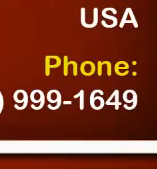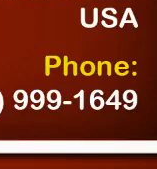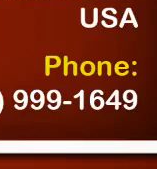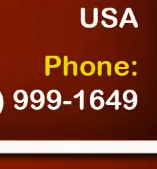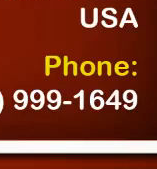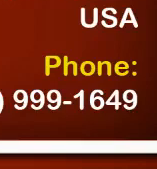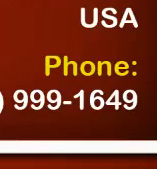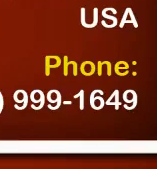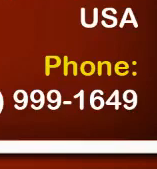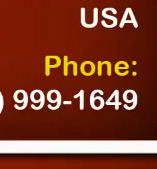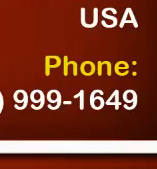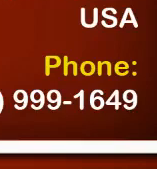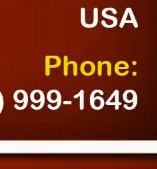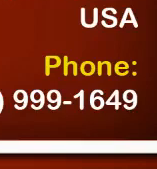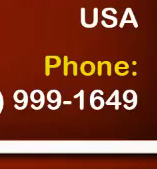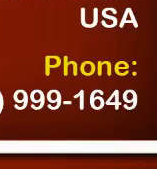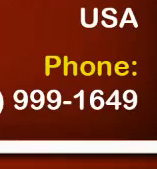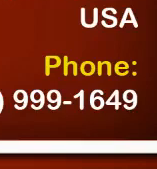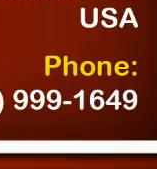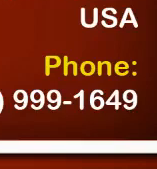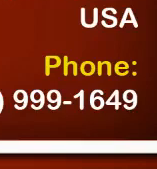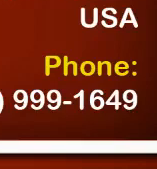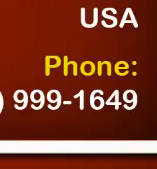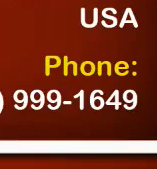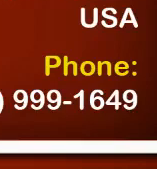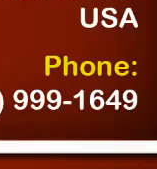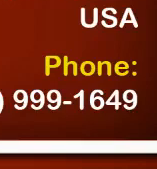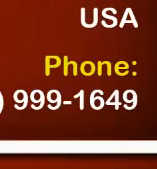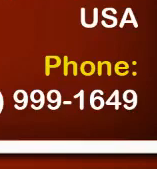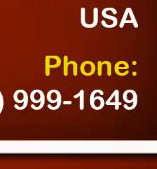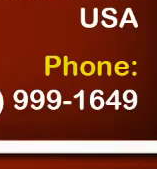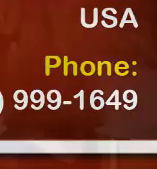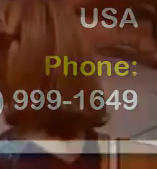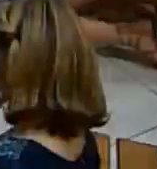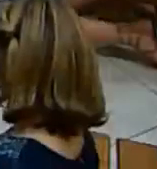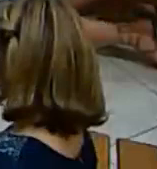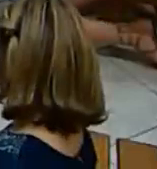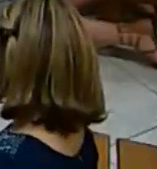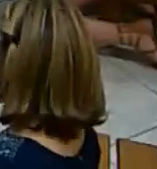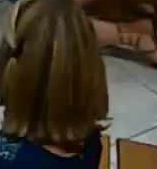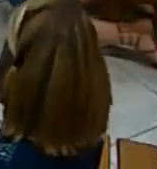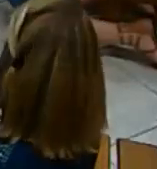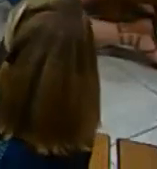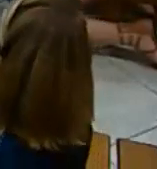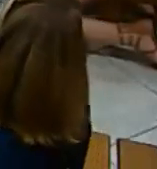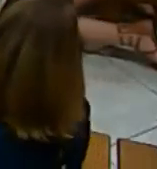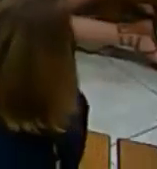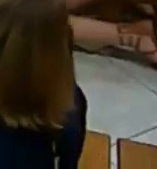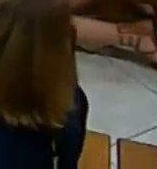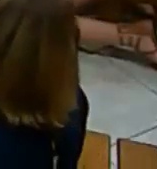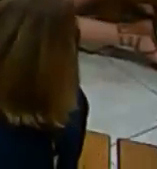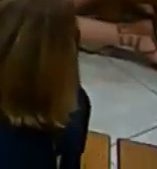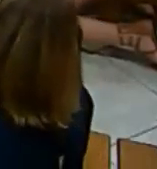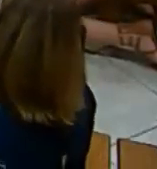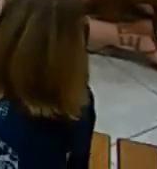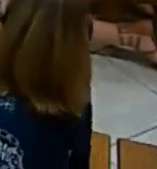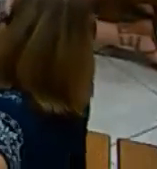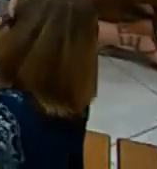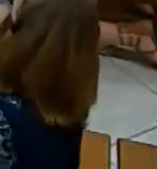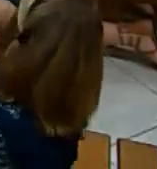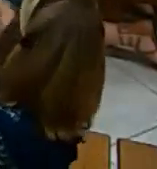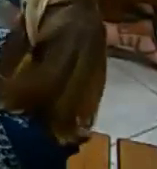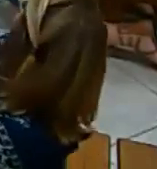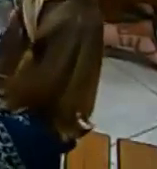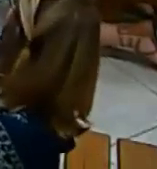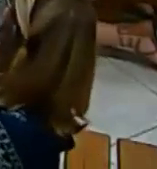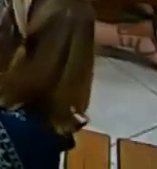música e nós vamos estar clamando ao Senhor, pedindo comunhão, perdão dos